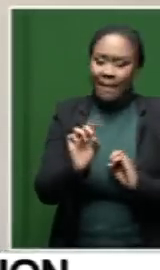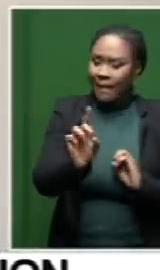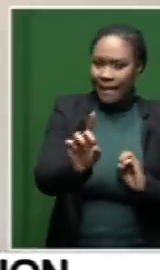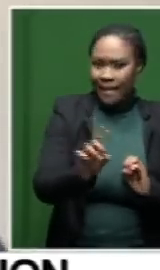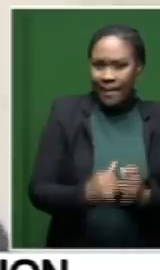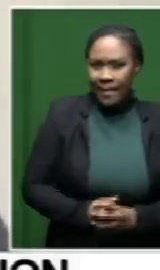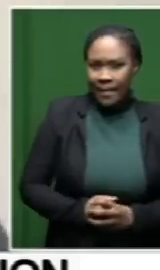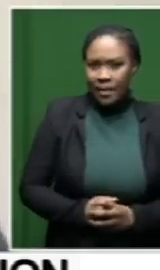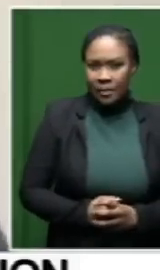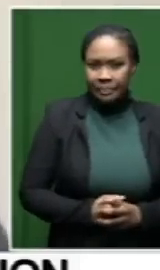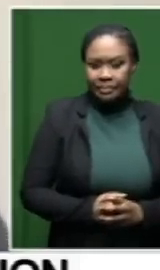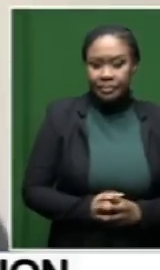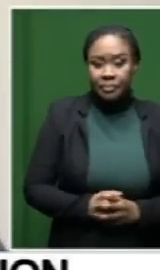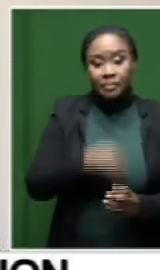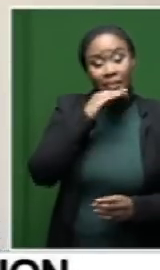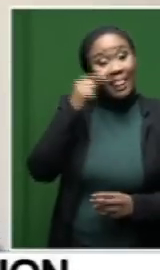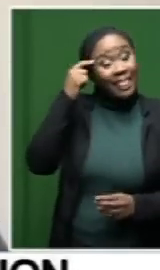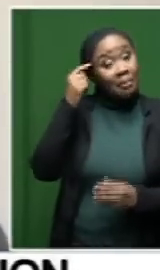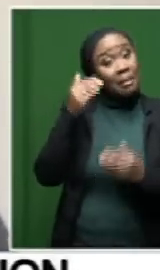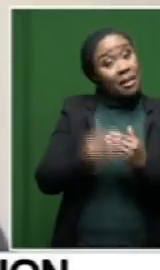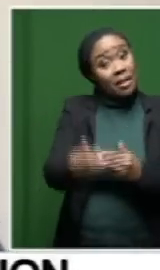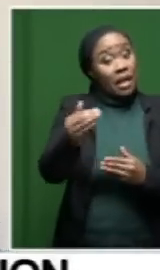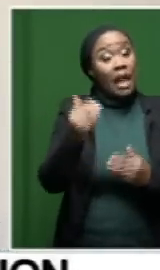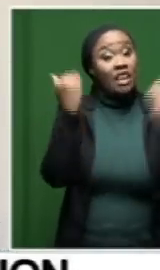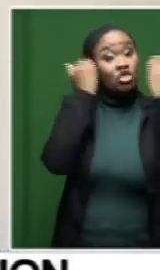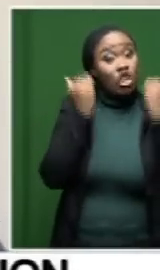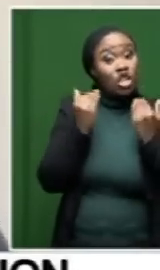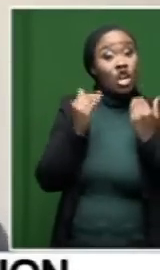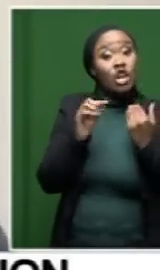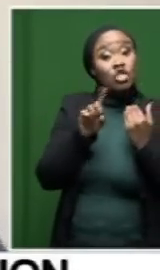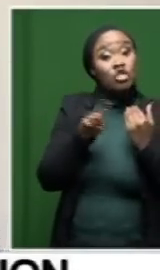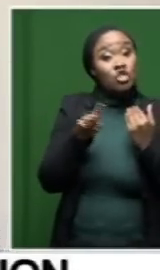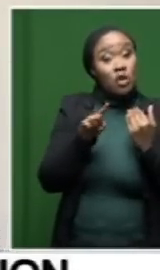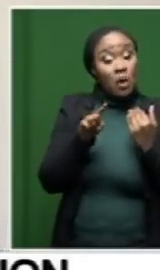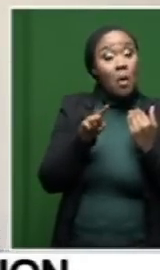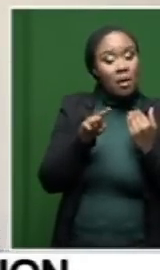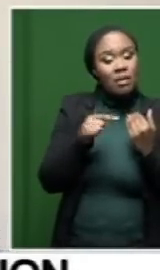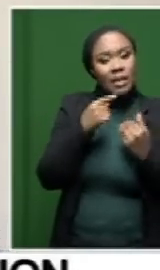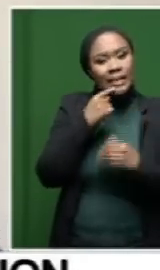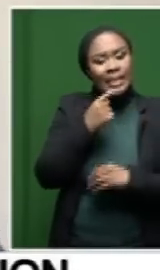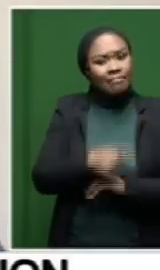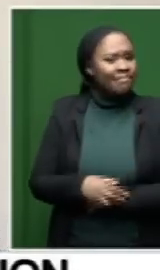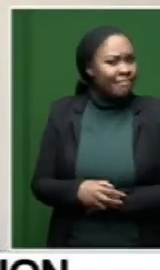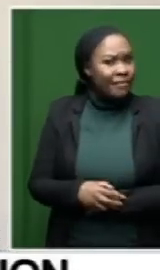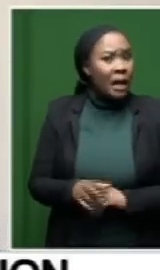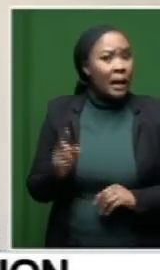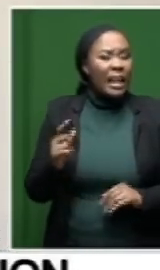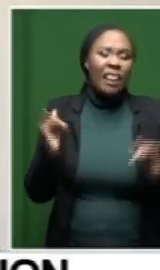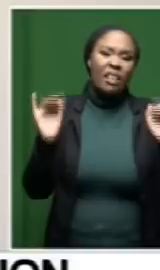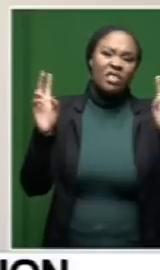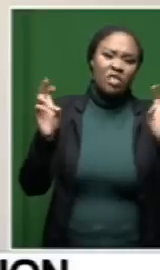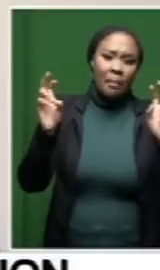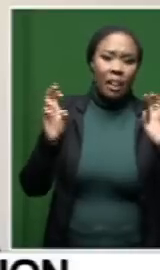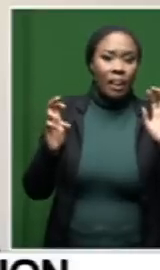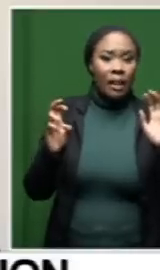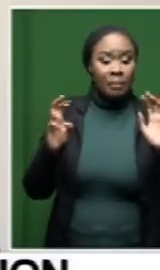future, what Judge Zondo has been able to do is to put a mirror and to tell us to look at the mirror. And